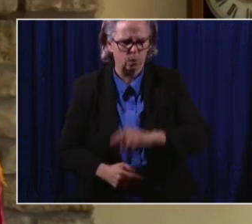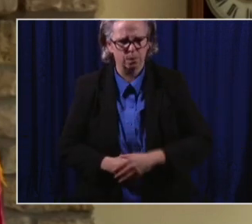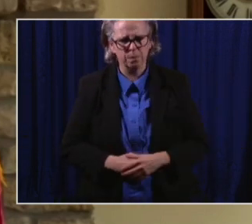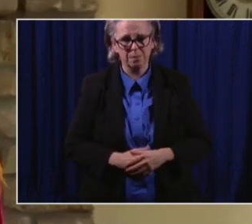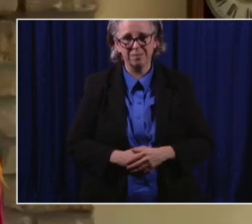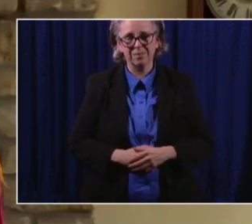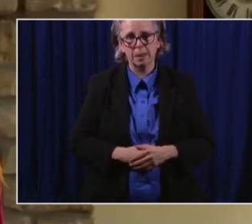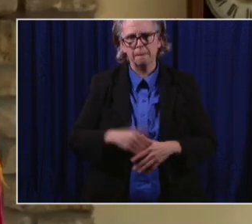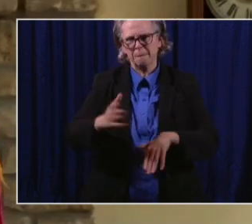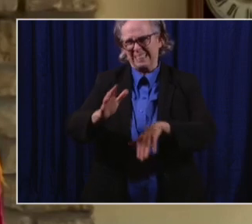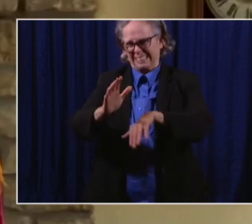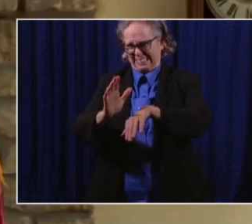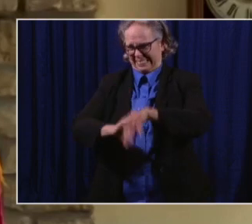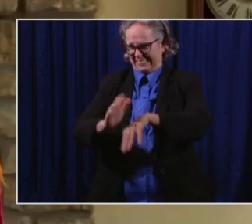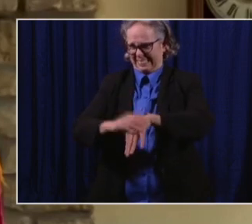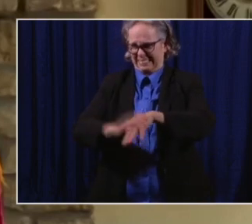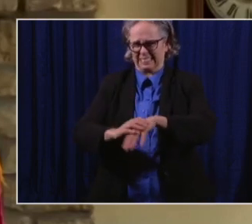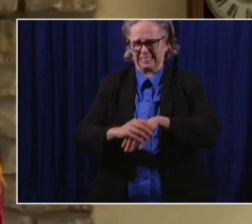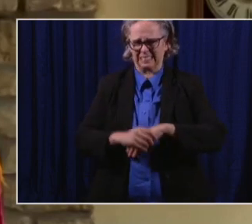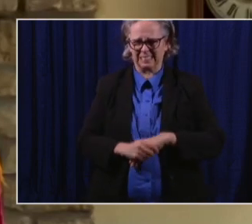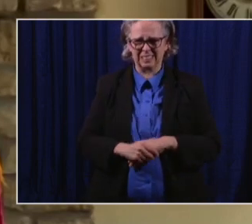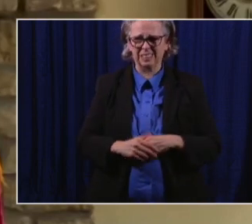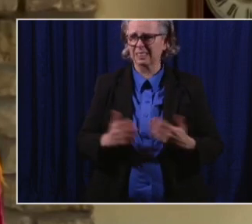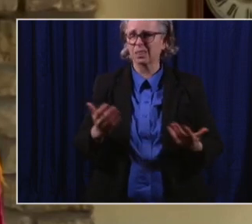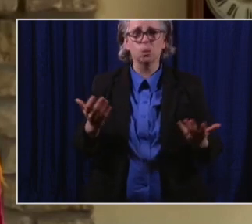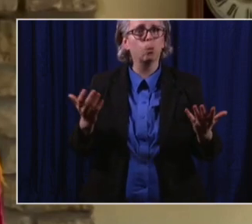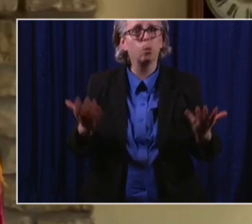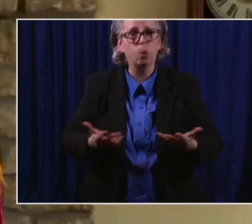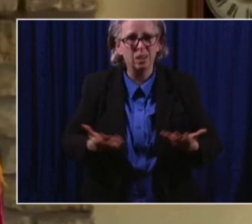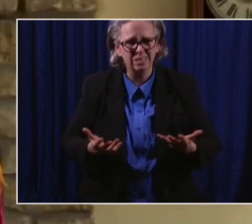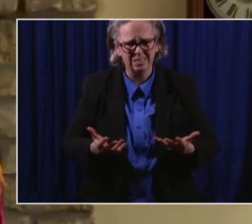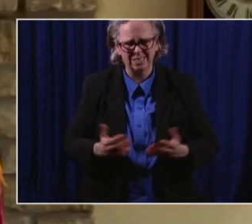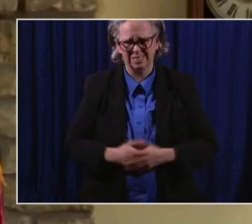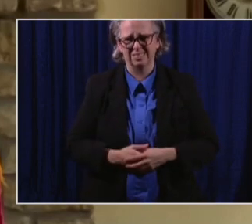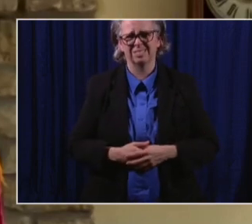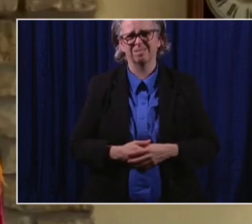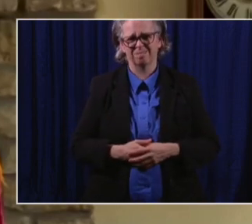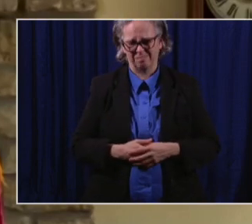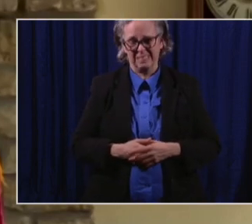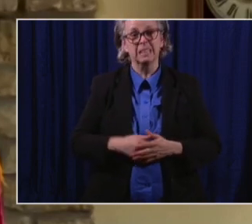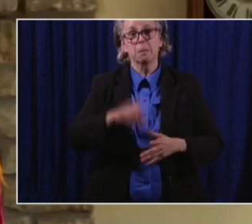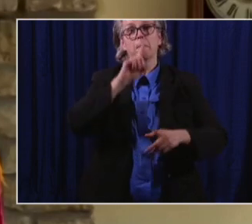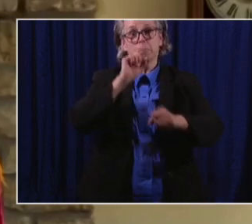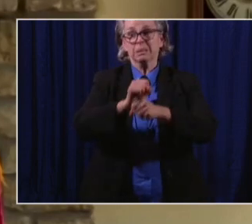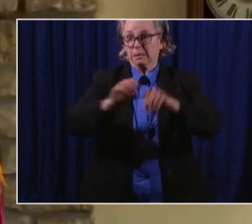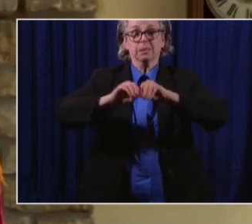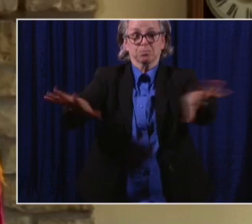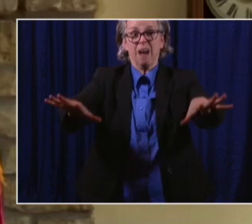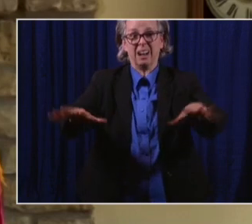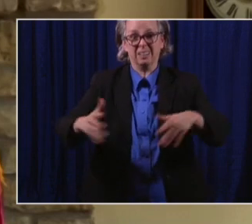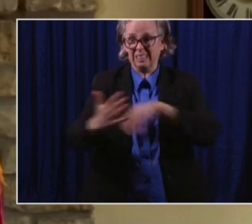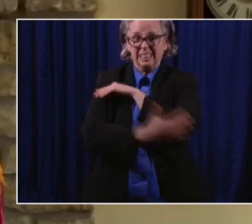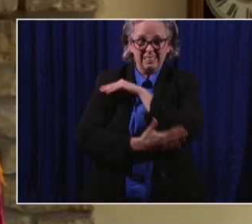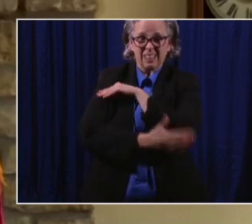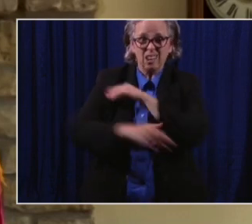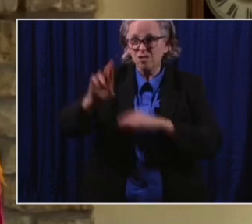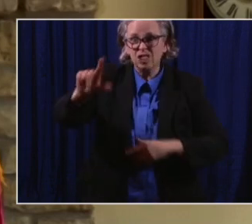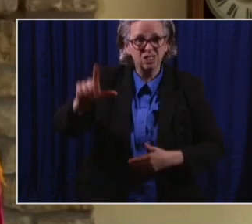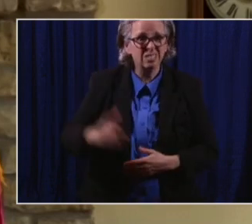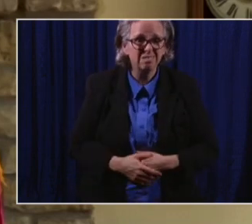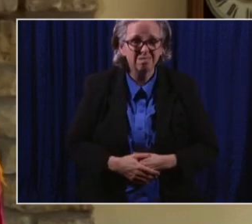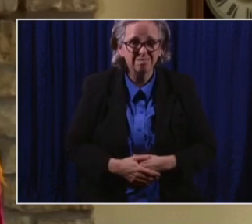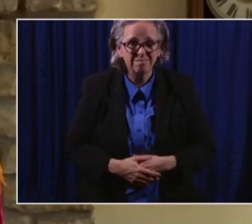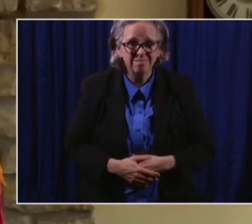now that we do have significant spread in the county. Plus, we have other indicators of